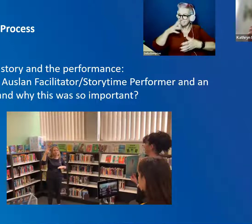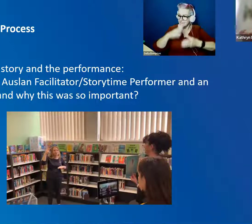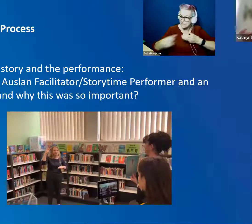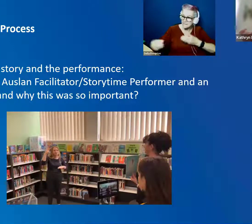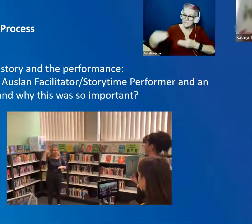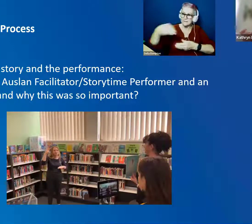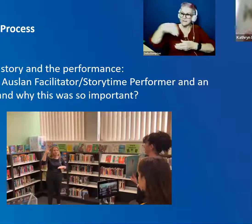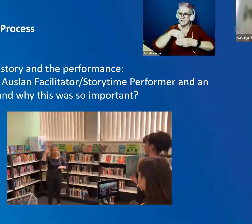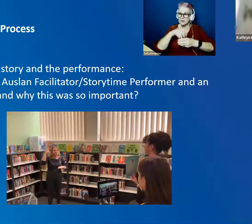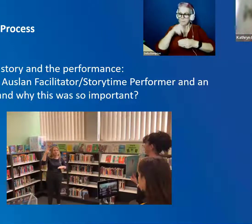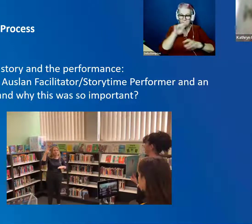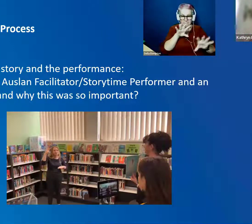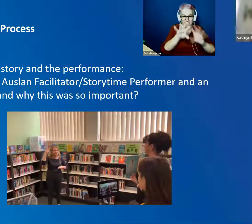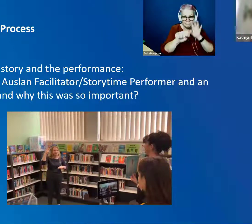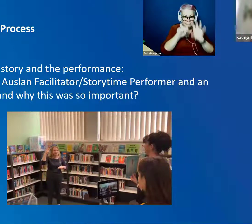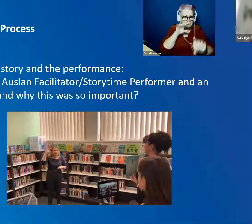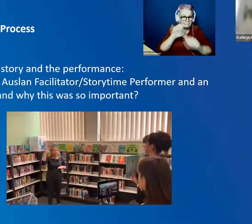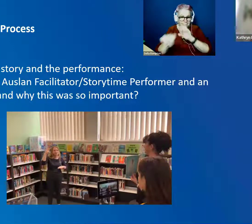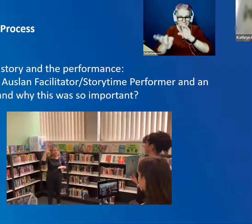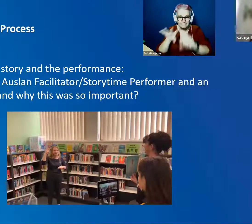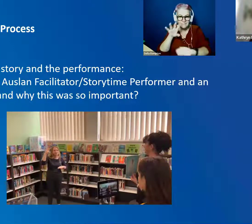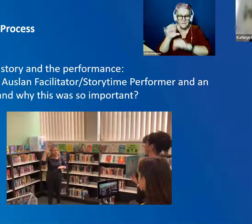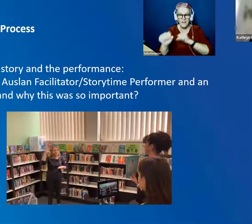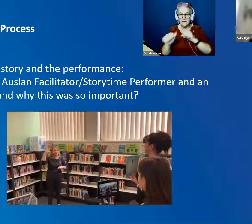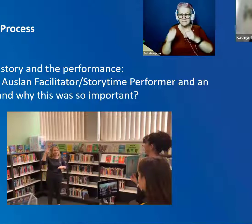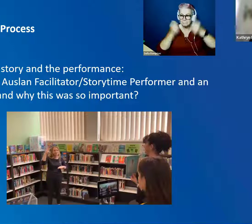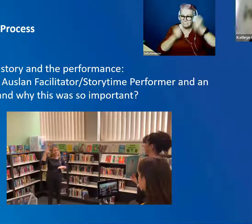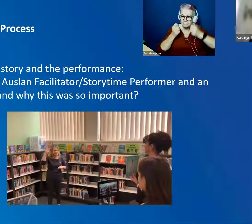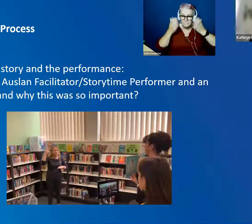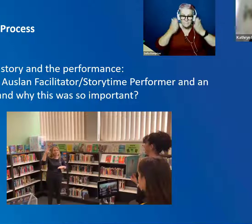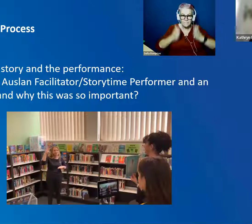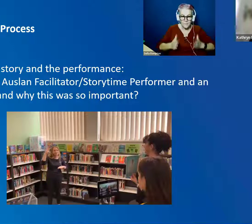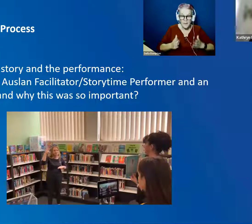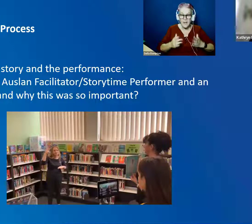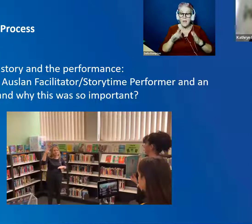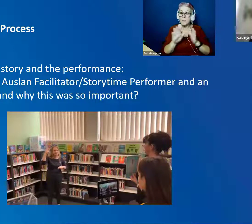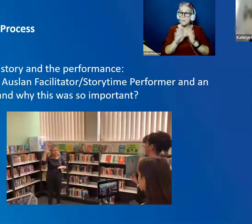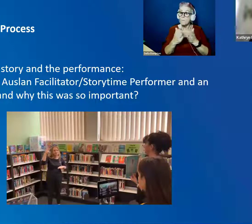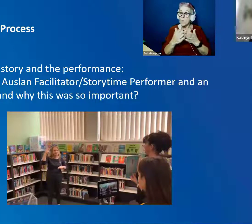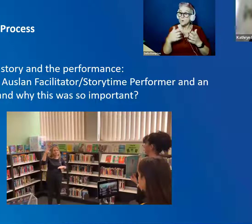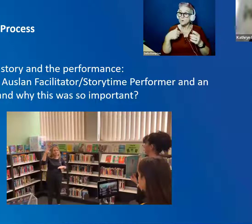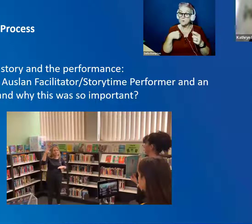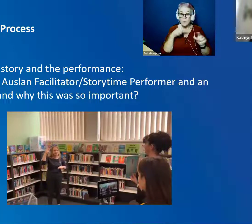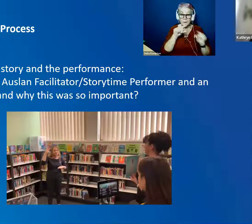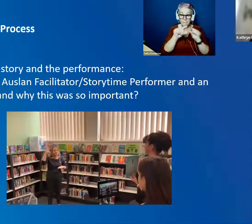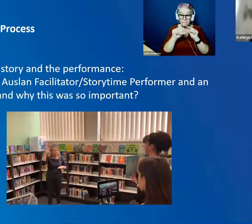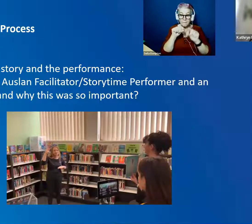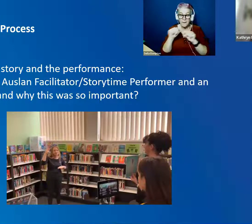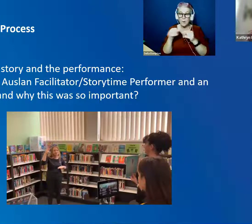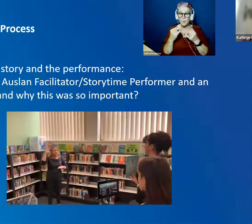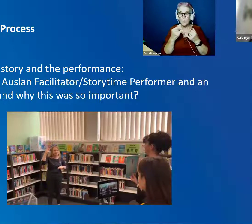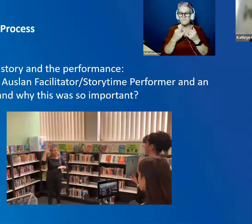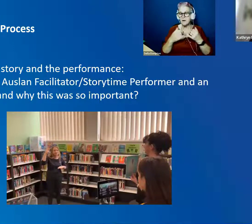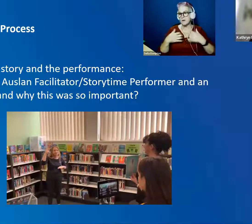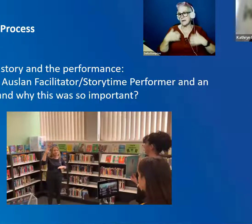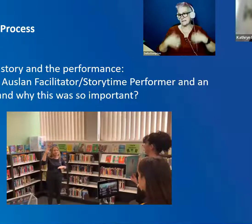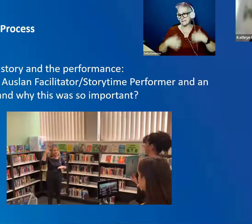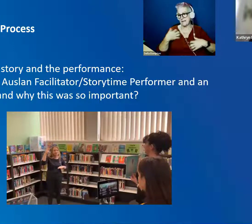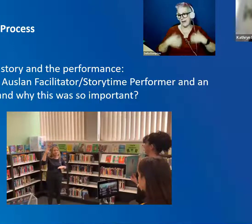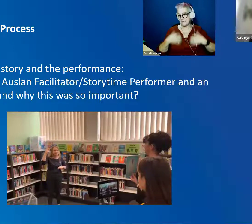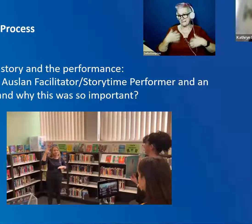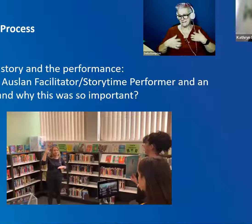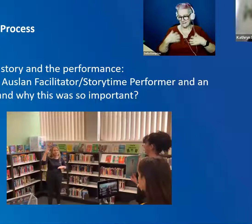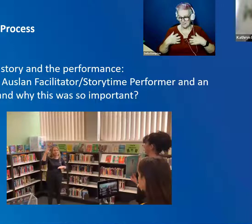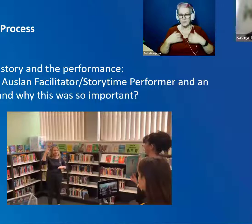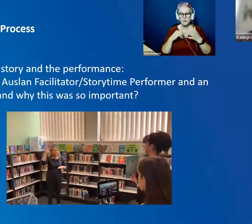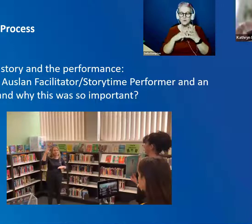can be captured. We found that the books that we chose were very excitable. So